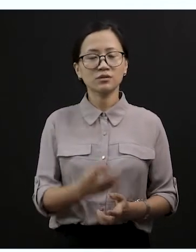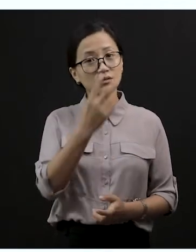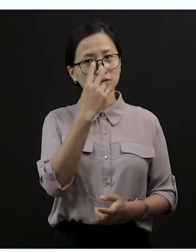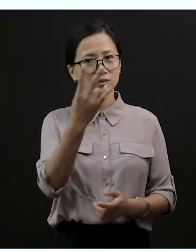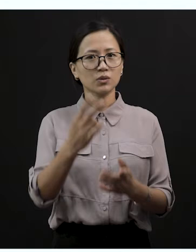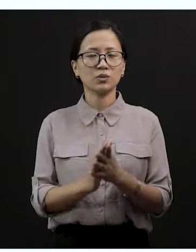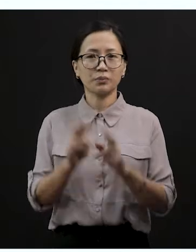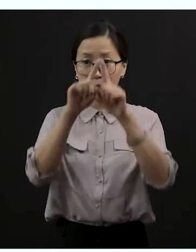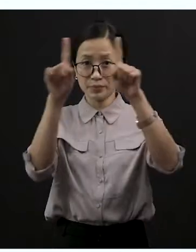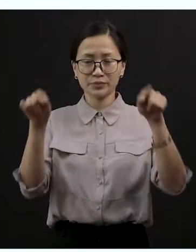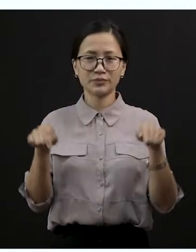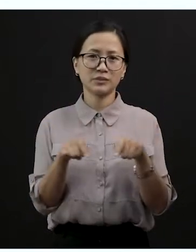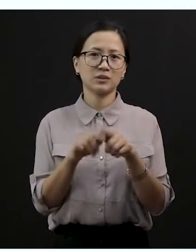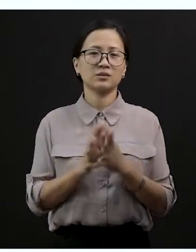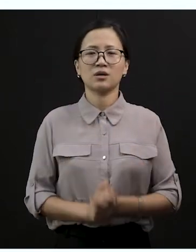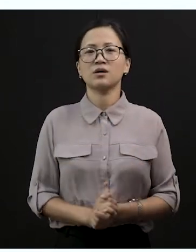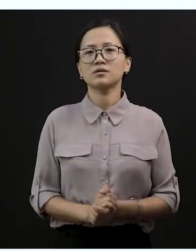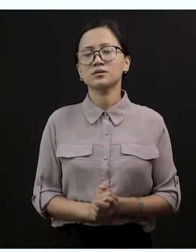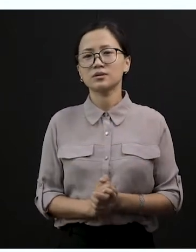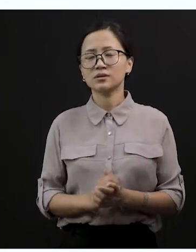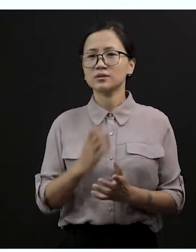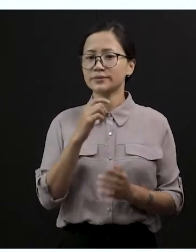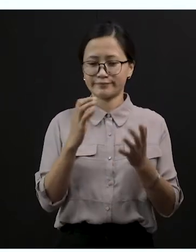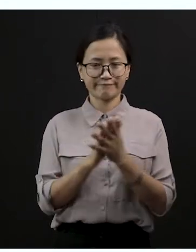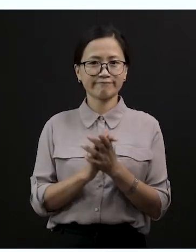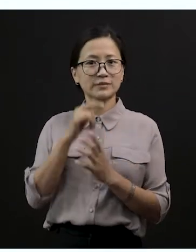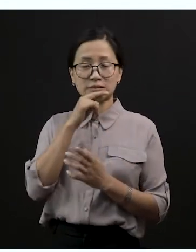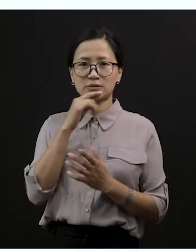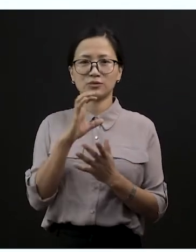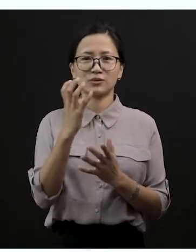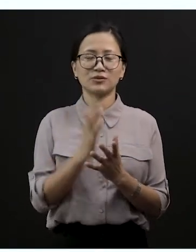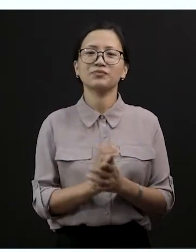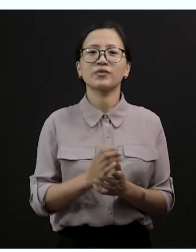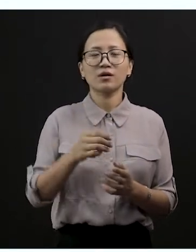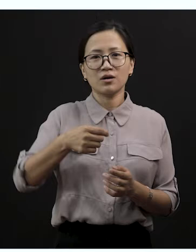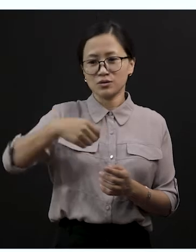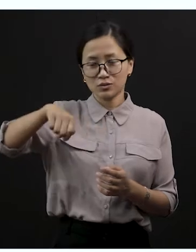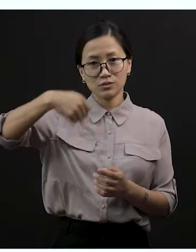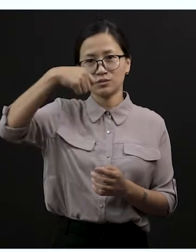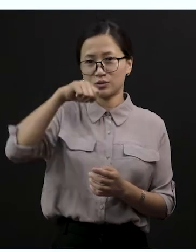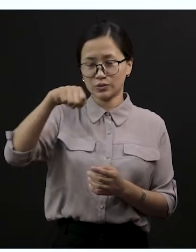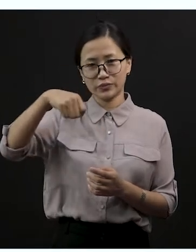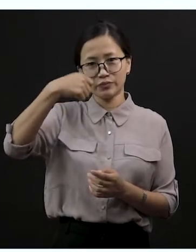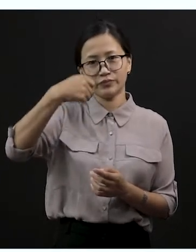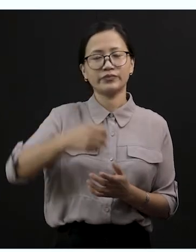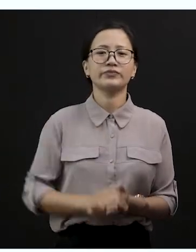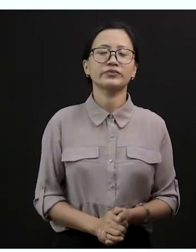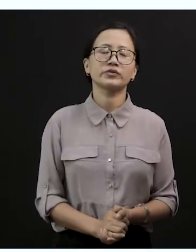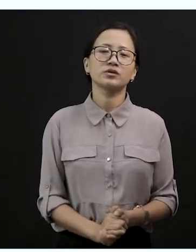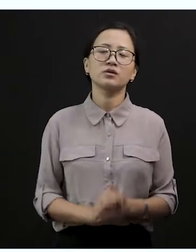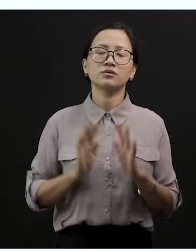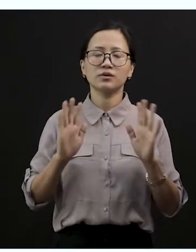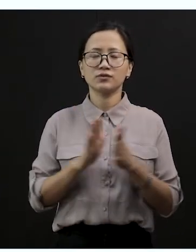see this picture? Wow, it is a tomato soup. It is so good, right? It is very good to